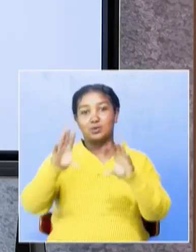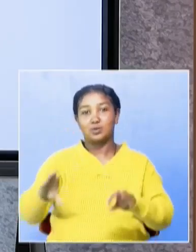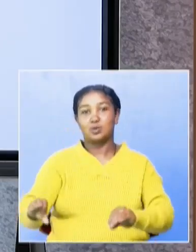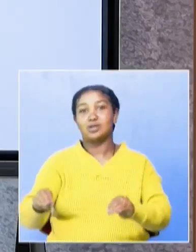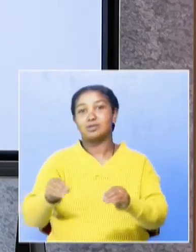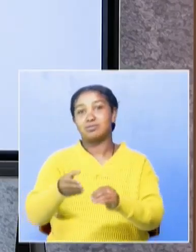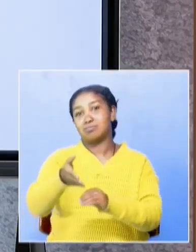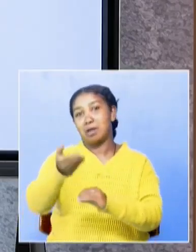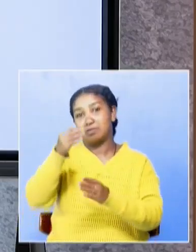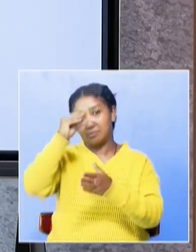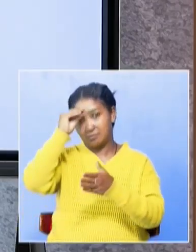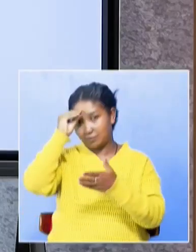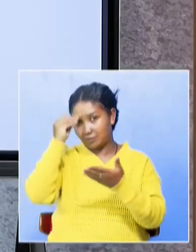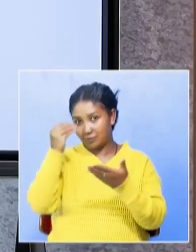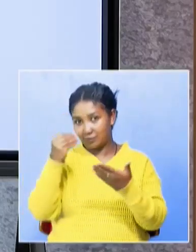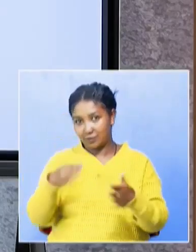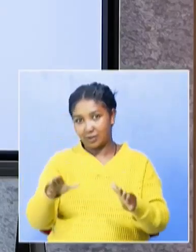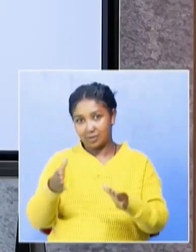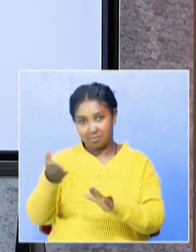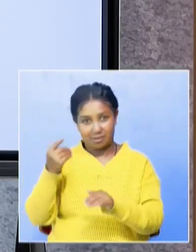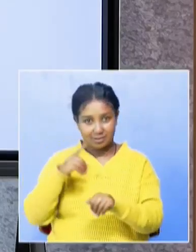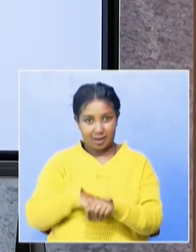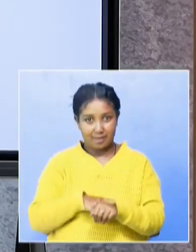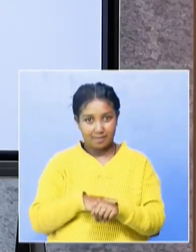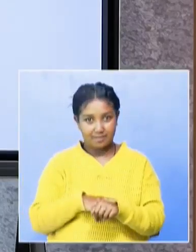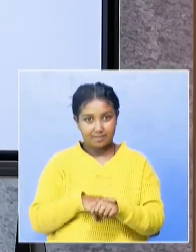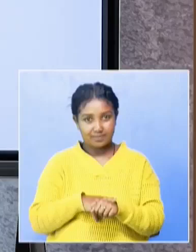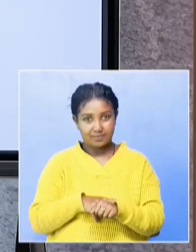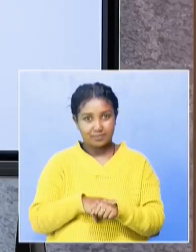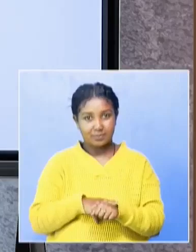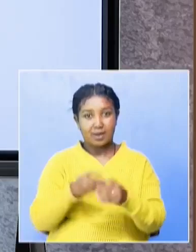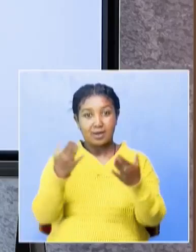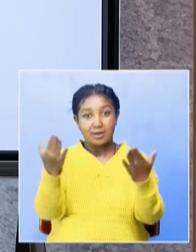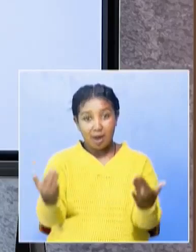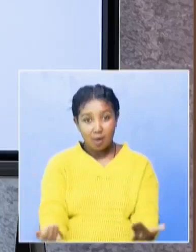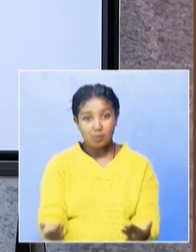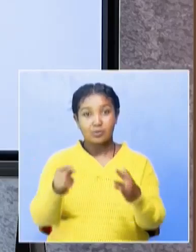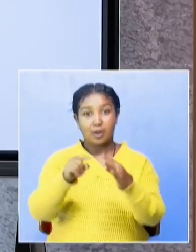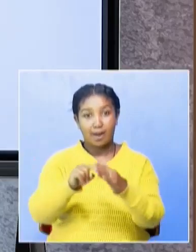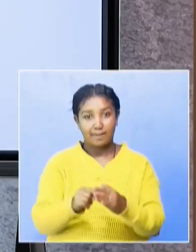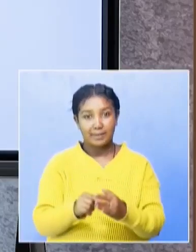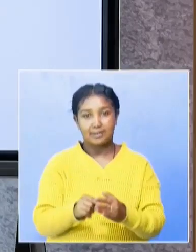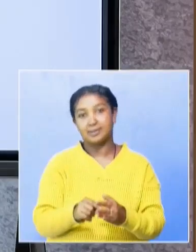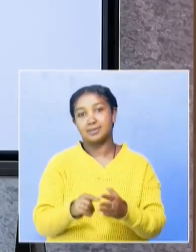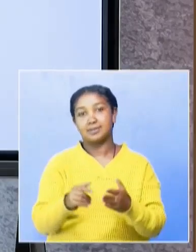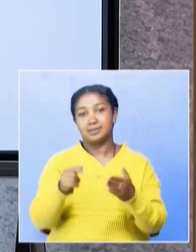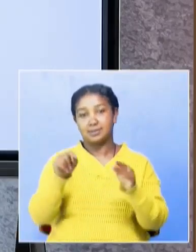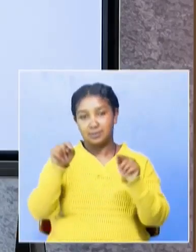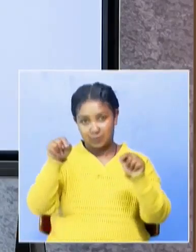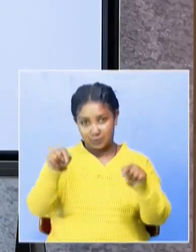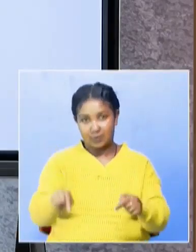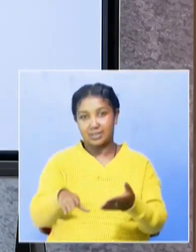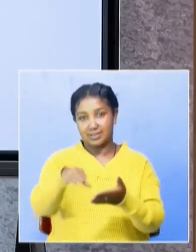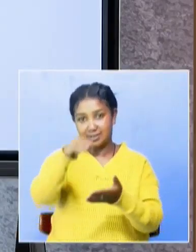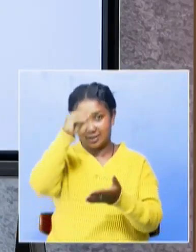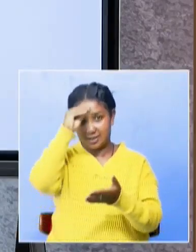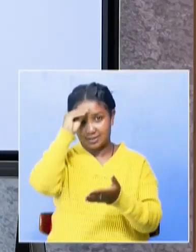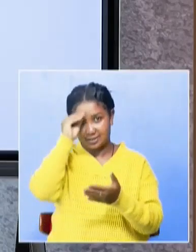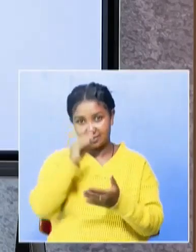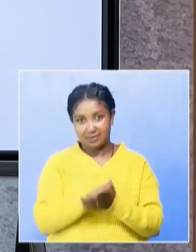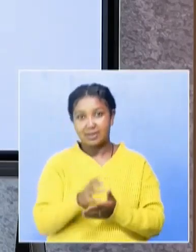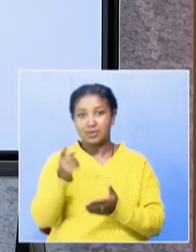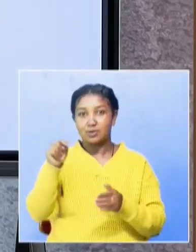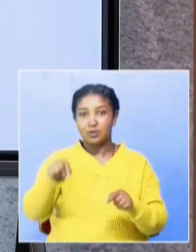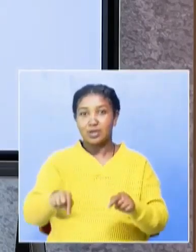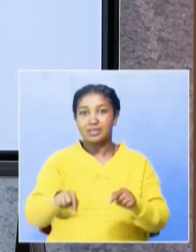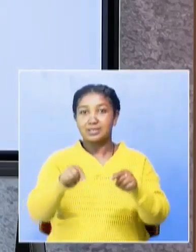about the lesson what we've learned in the previous lesson. It's time to talk about today's lesson. Our